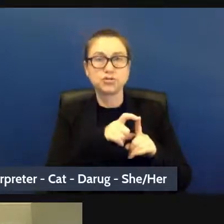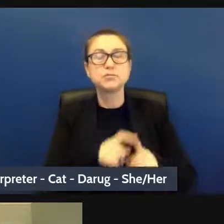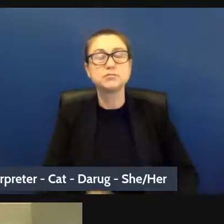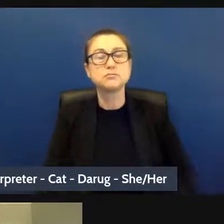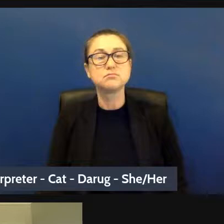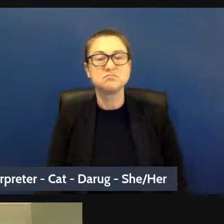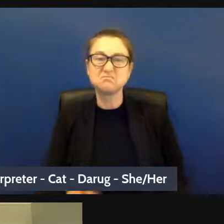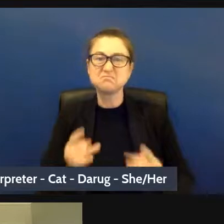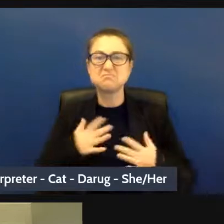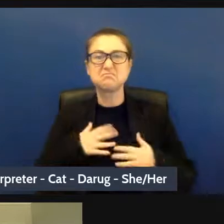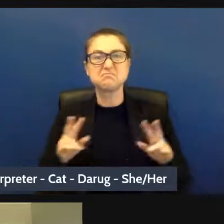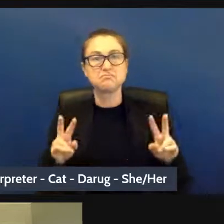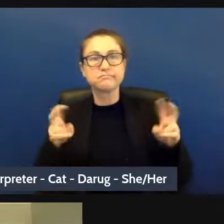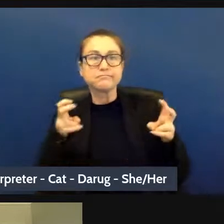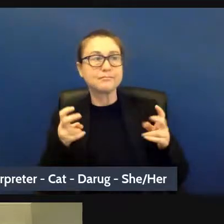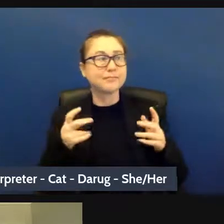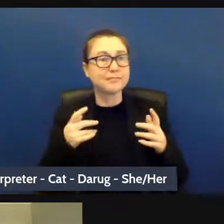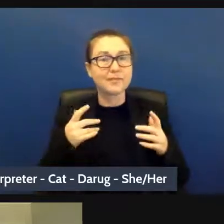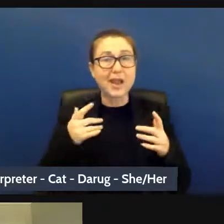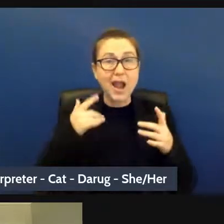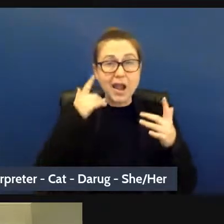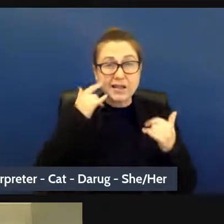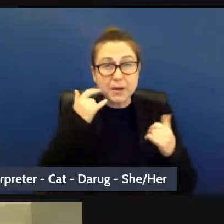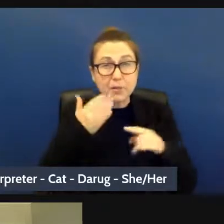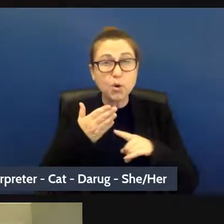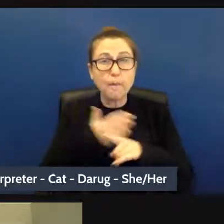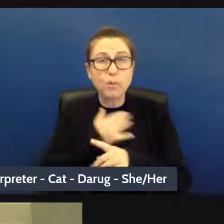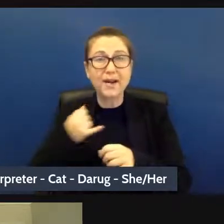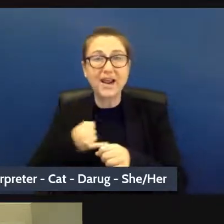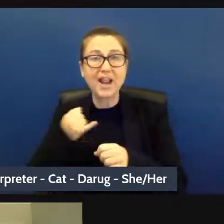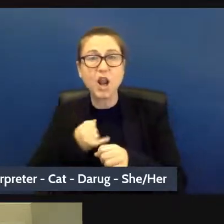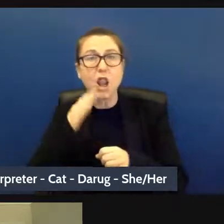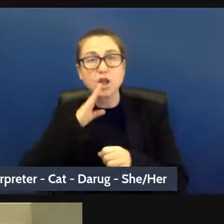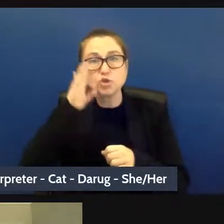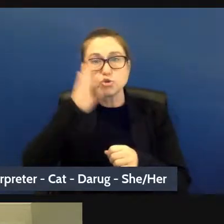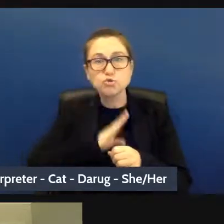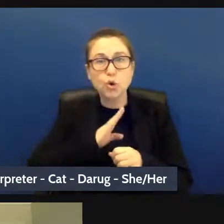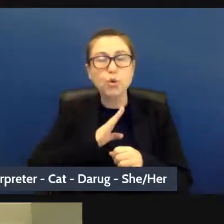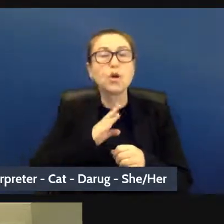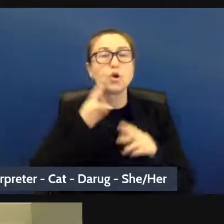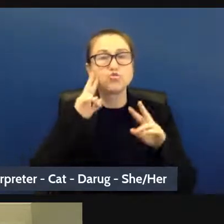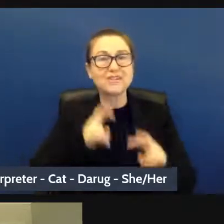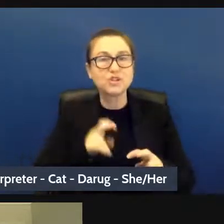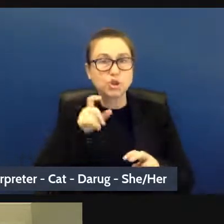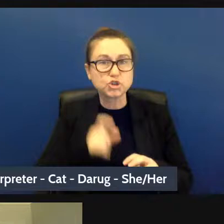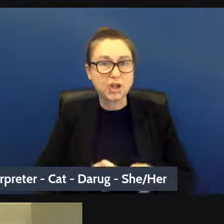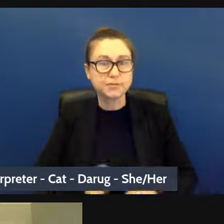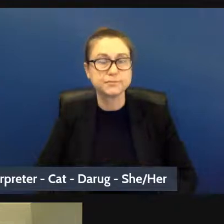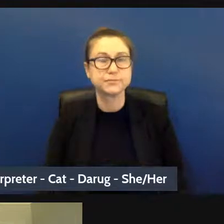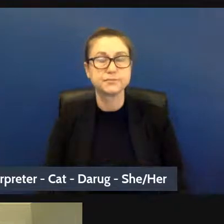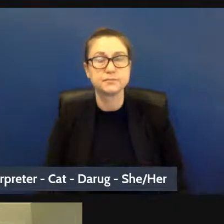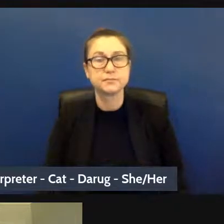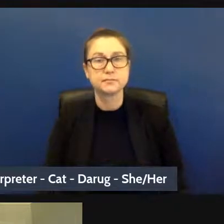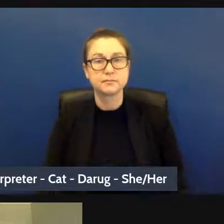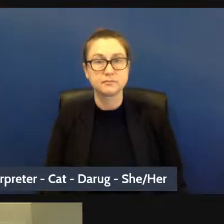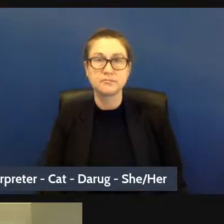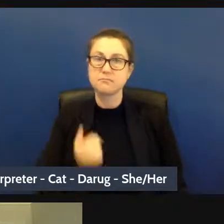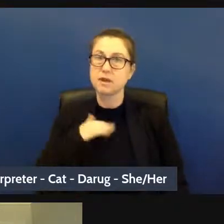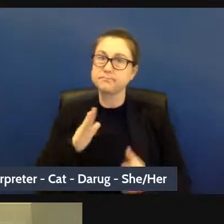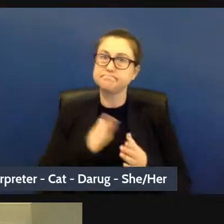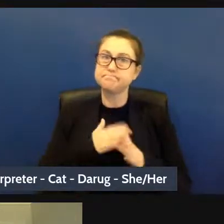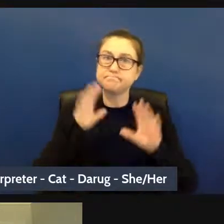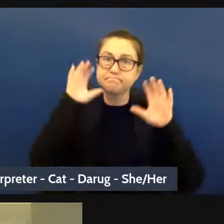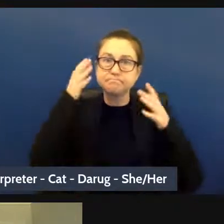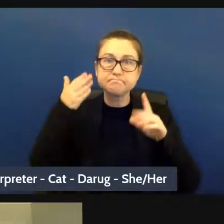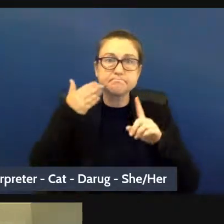you call an experimental preclinical stroke researcher, and my main interest is